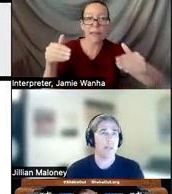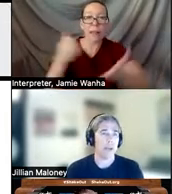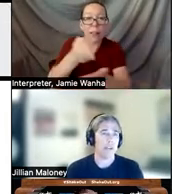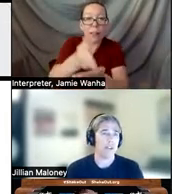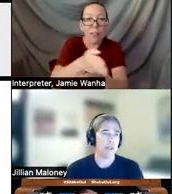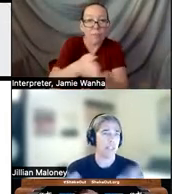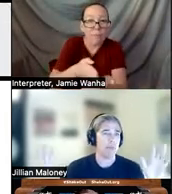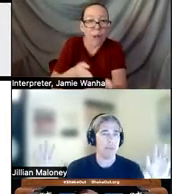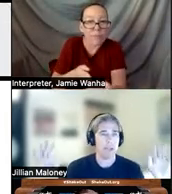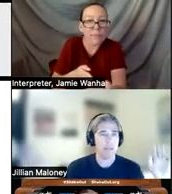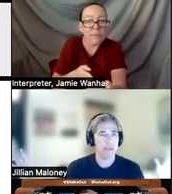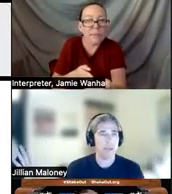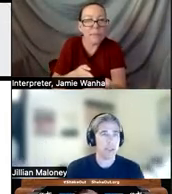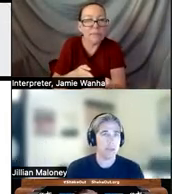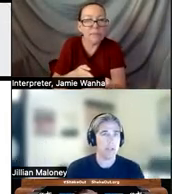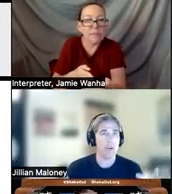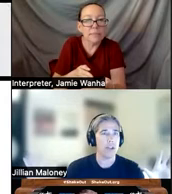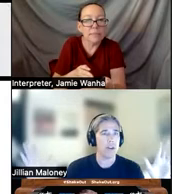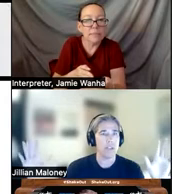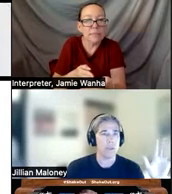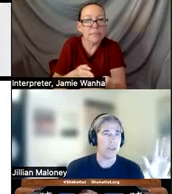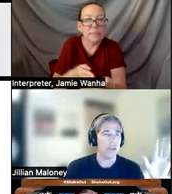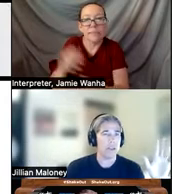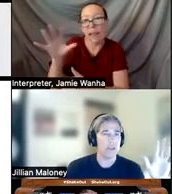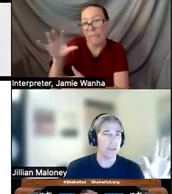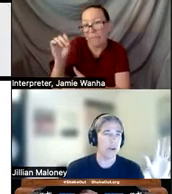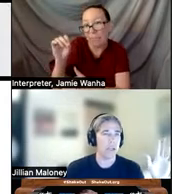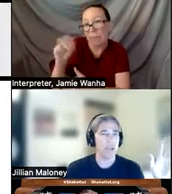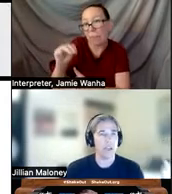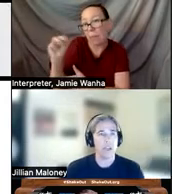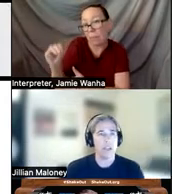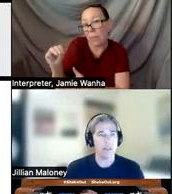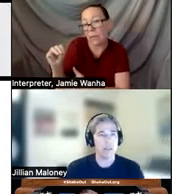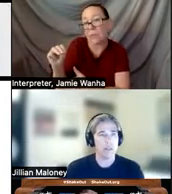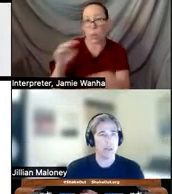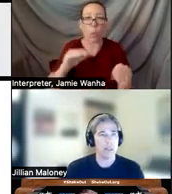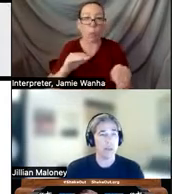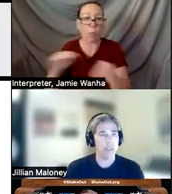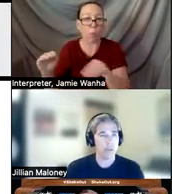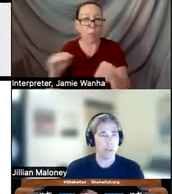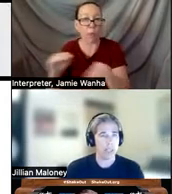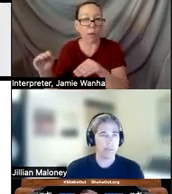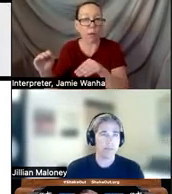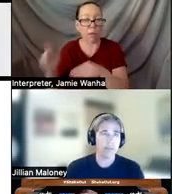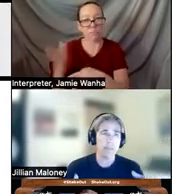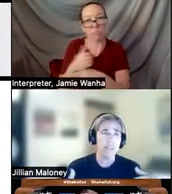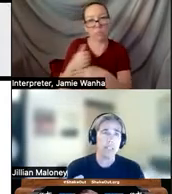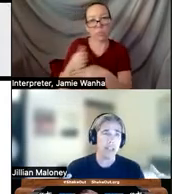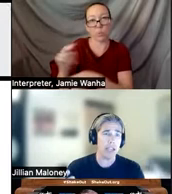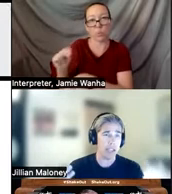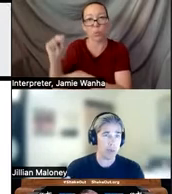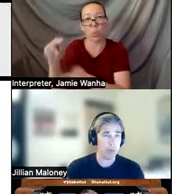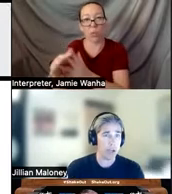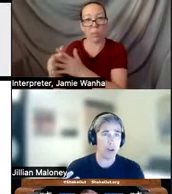up that plate boundary. So we said we've got 50 millimeters per year between North America and the Pacific plate.